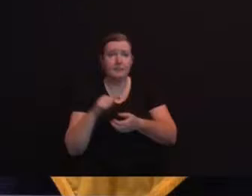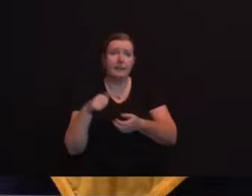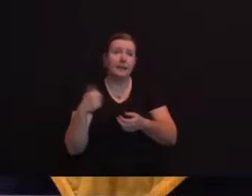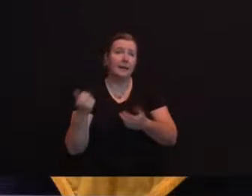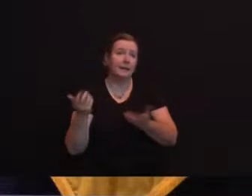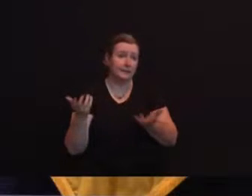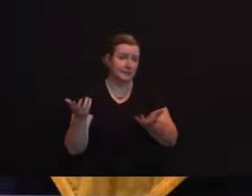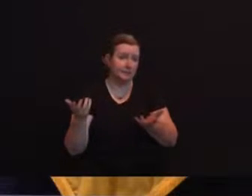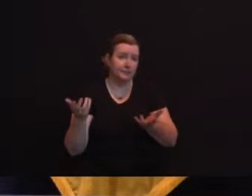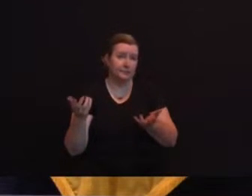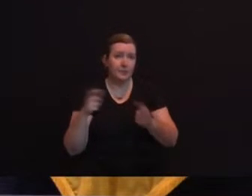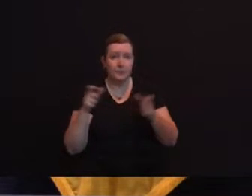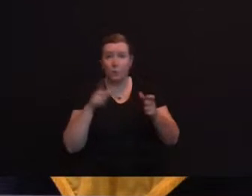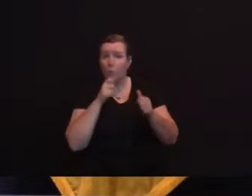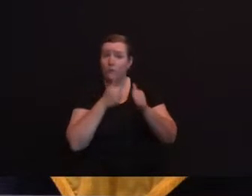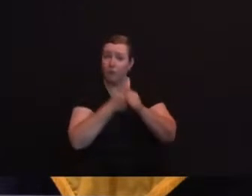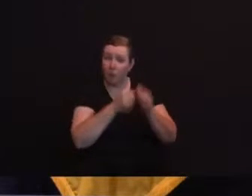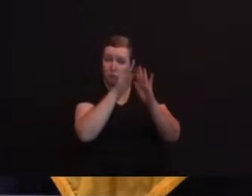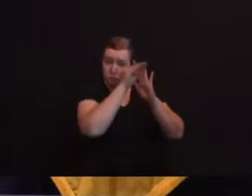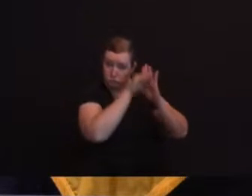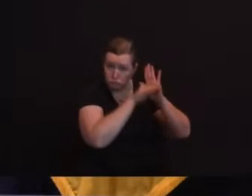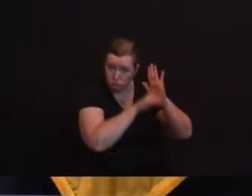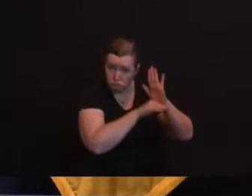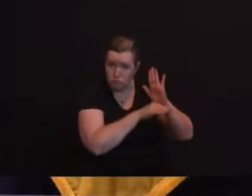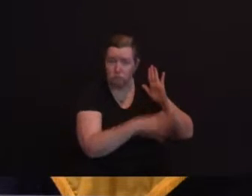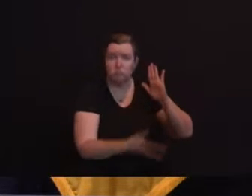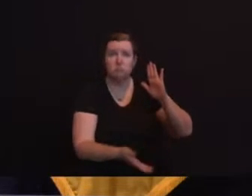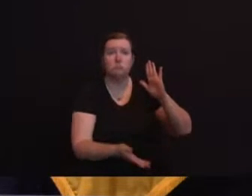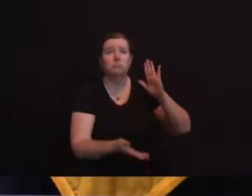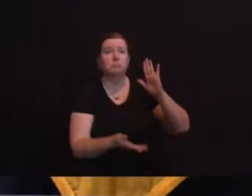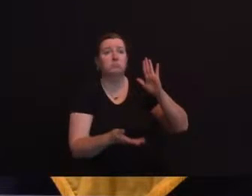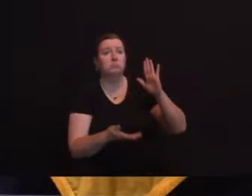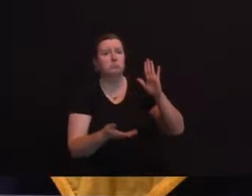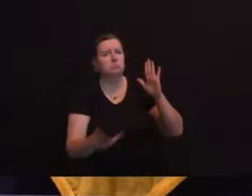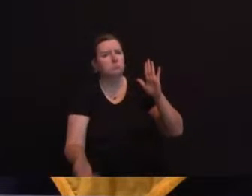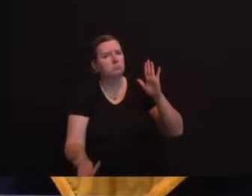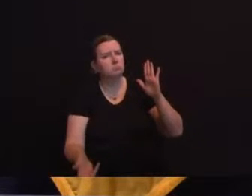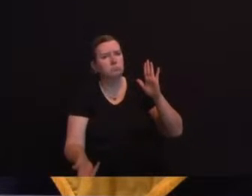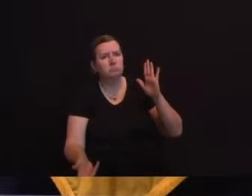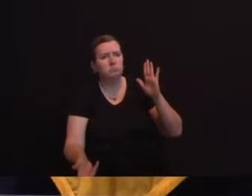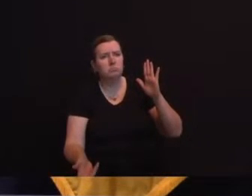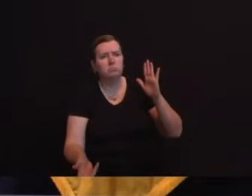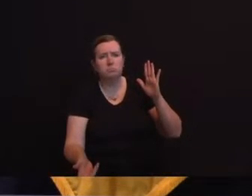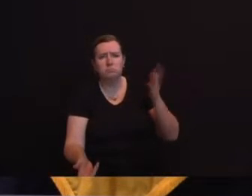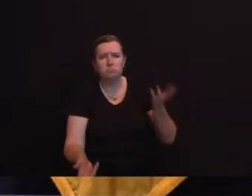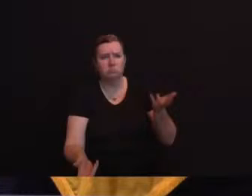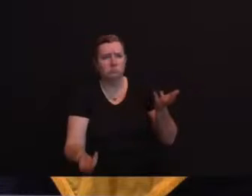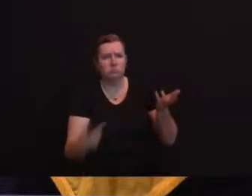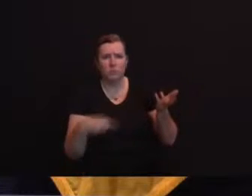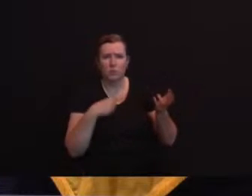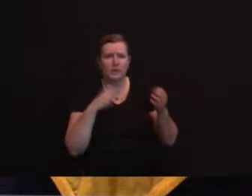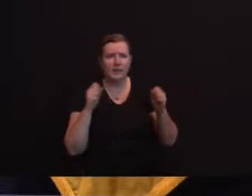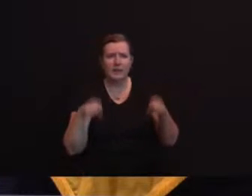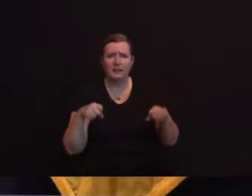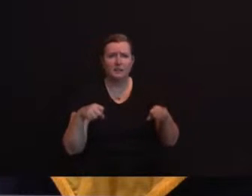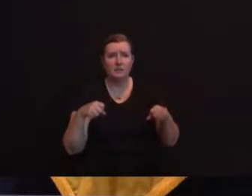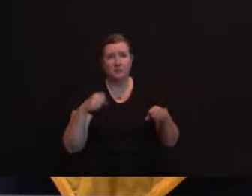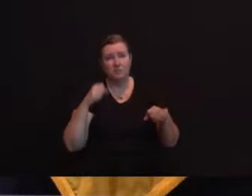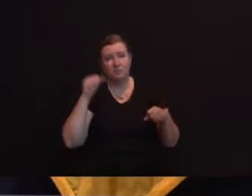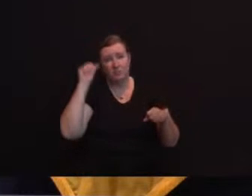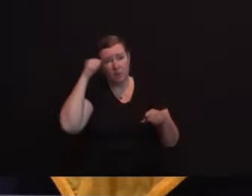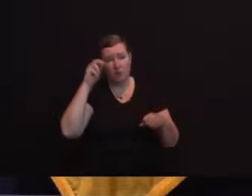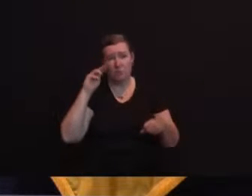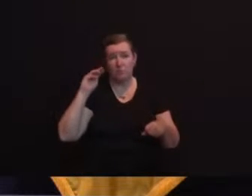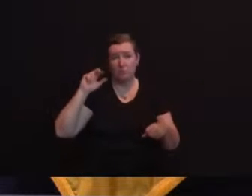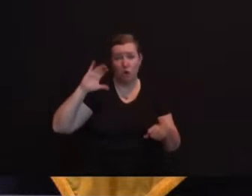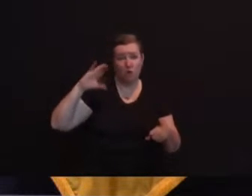other steps, which we don't want to take, but we've already shut the garage doors in March. If we had to, we'd do it